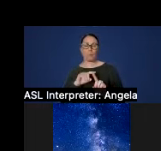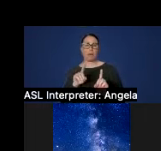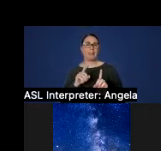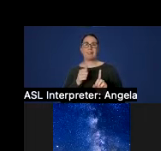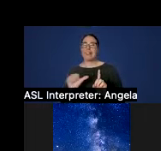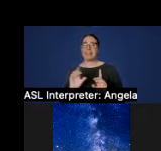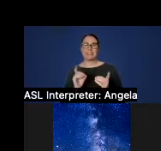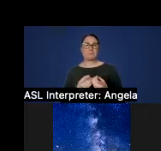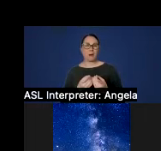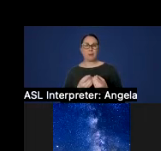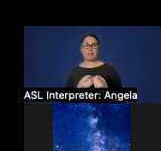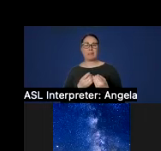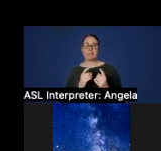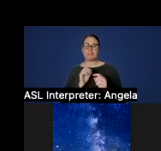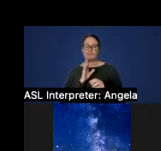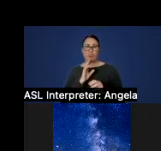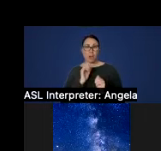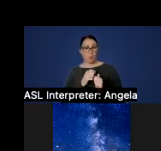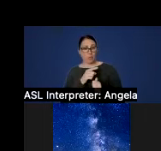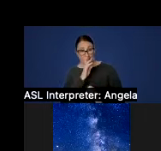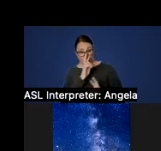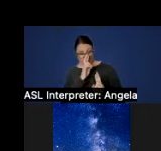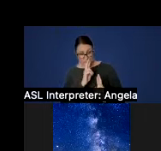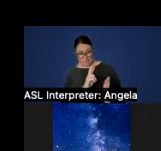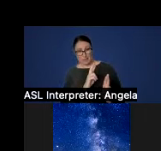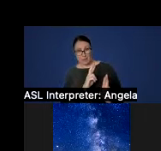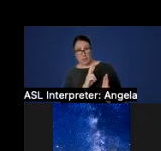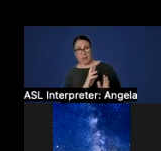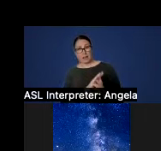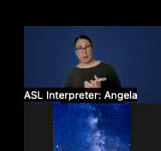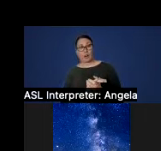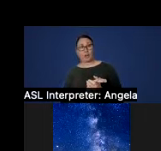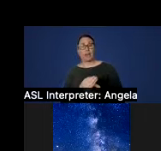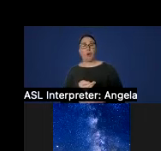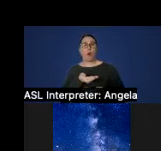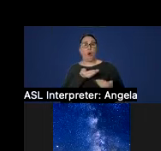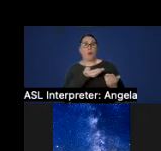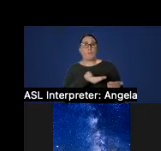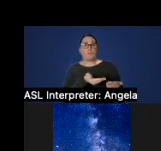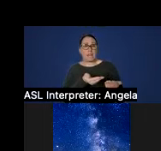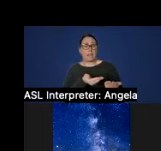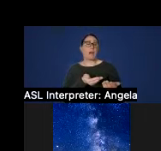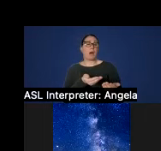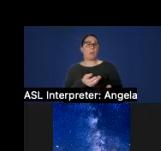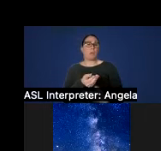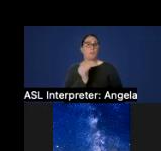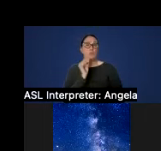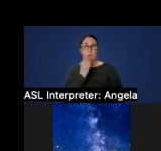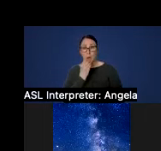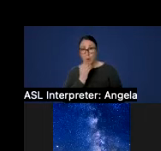department in a respectful manner. Maybe opagi them, you know, like tobacco. Like I'm just trying